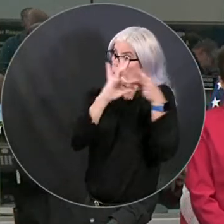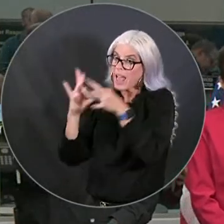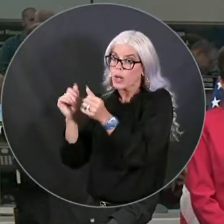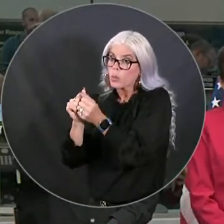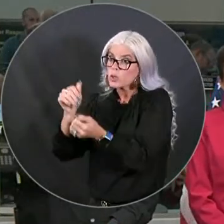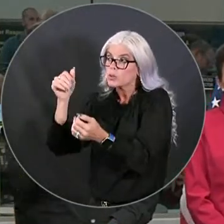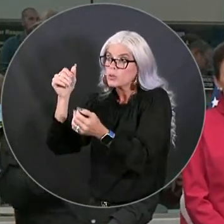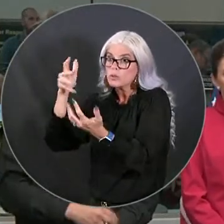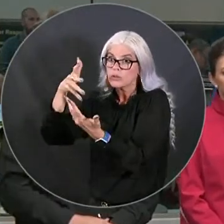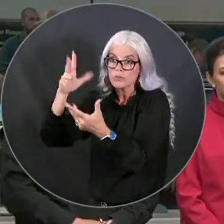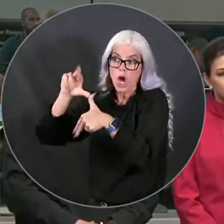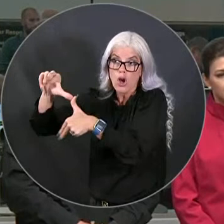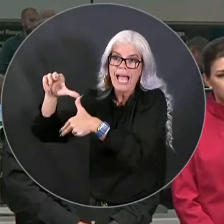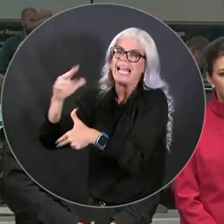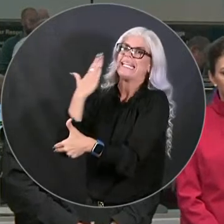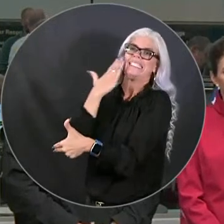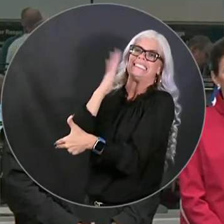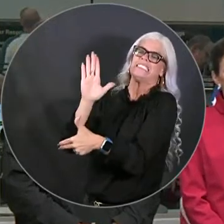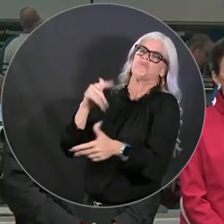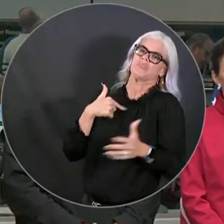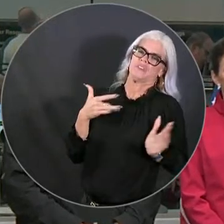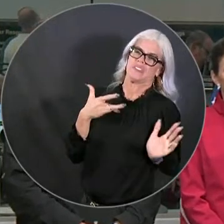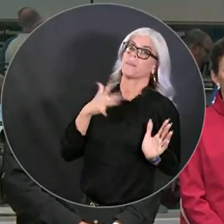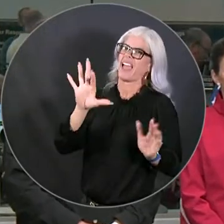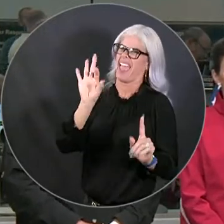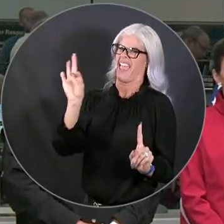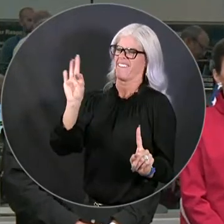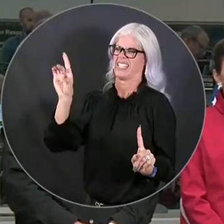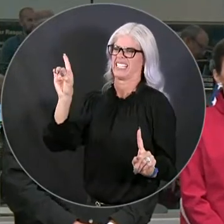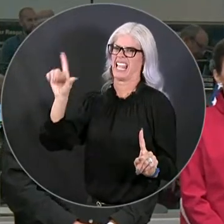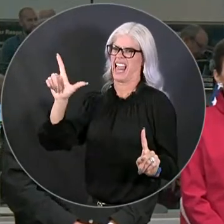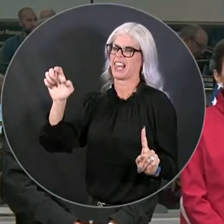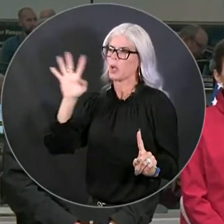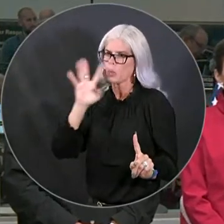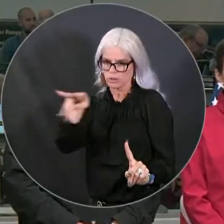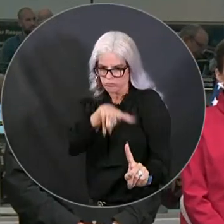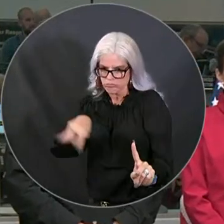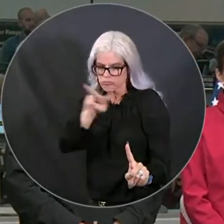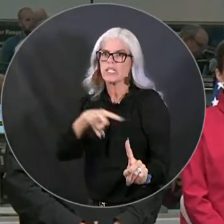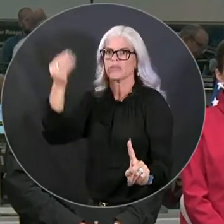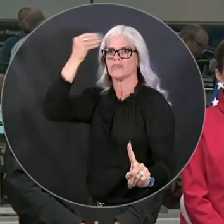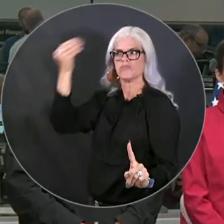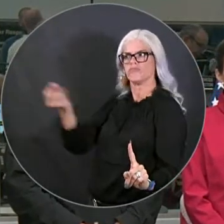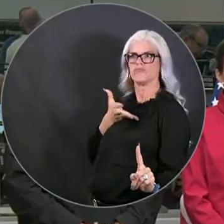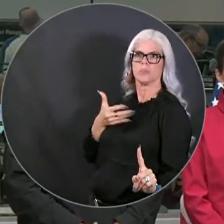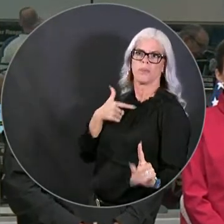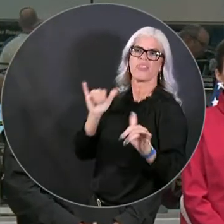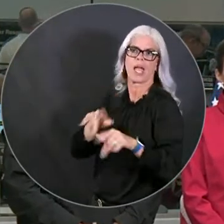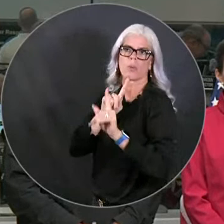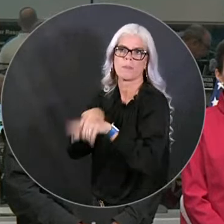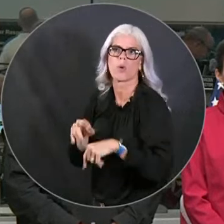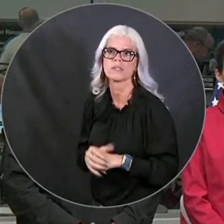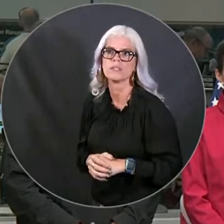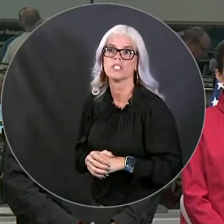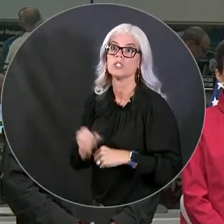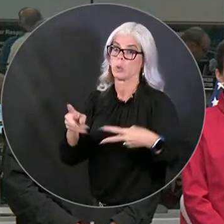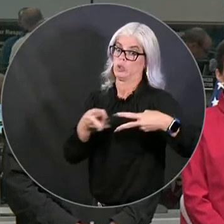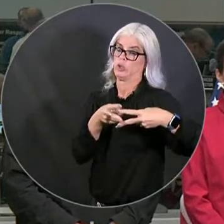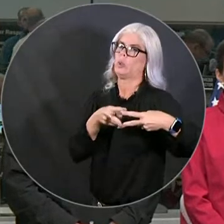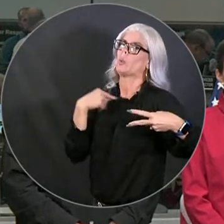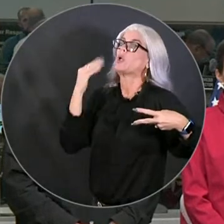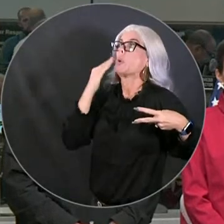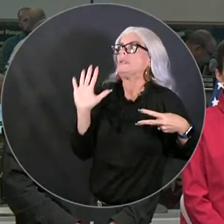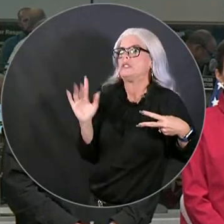basically FDLE will make that assessment, and then that will be reported. But that's what we have. That number that was put out